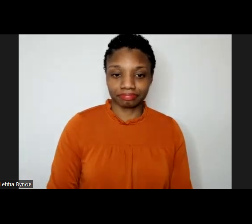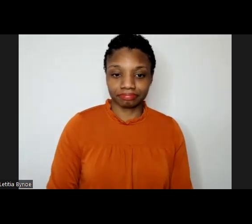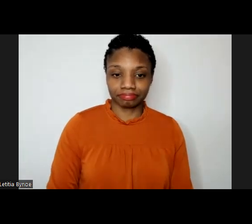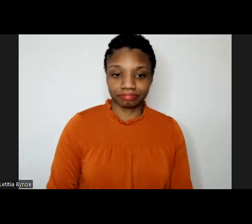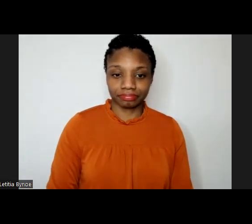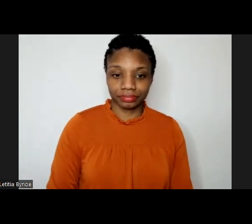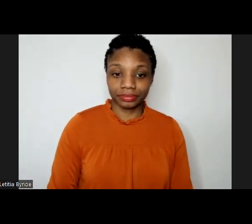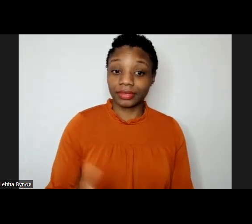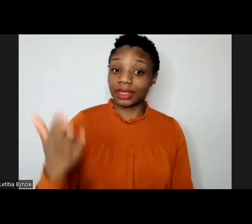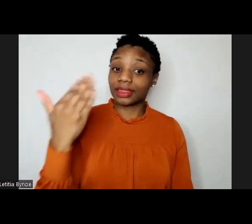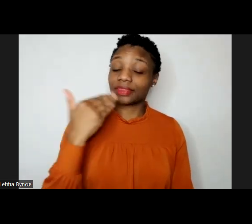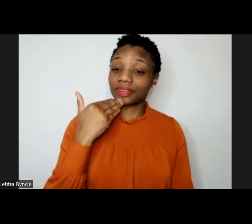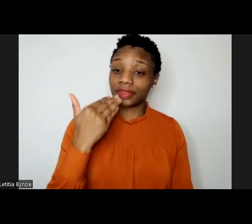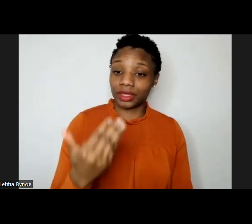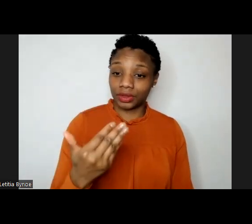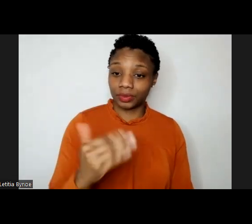Thank you.